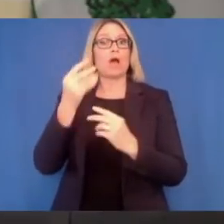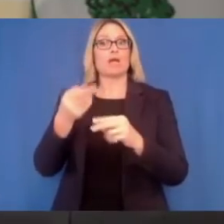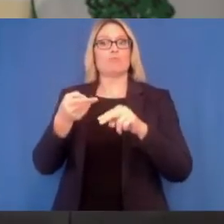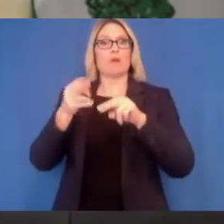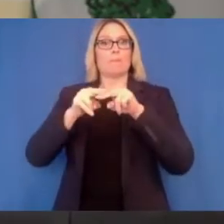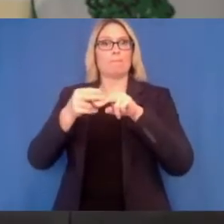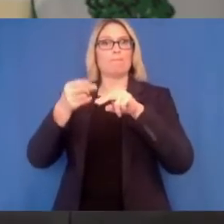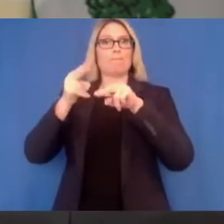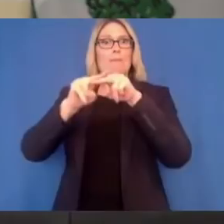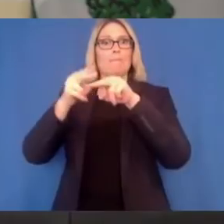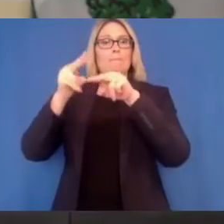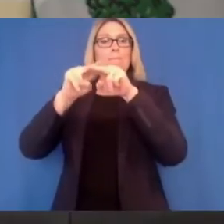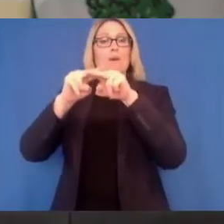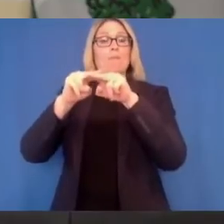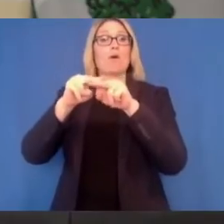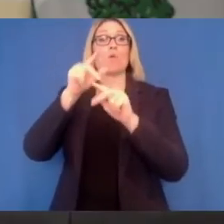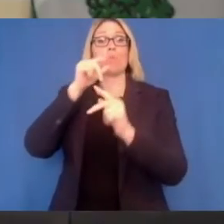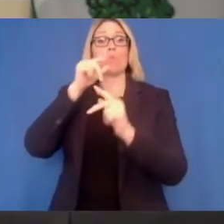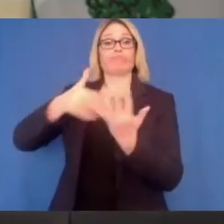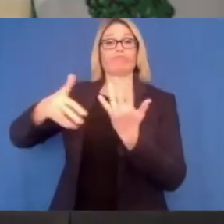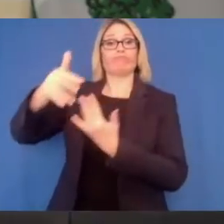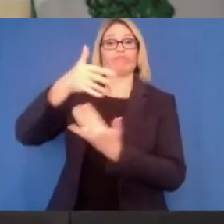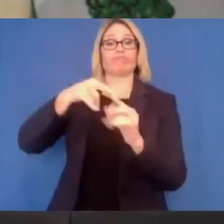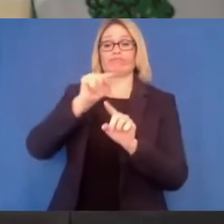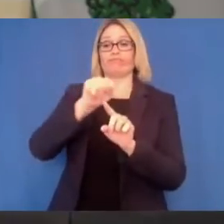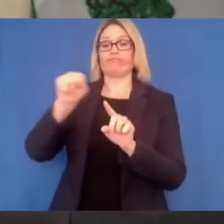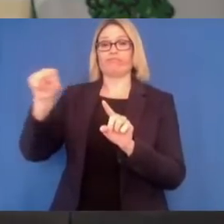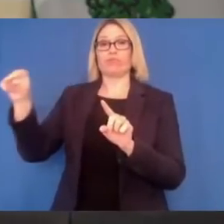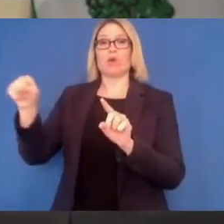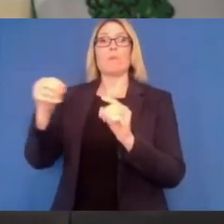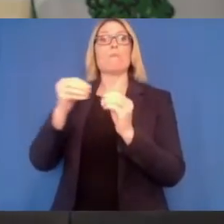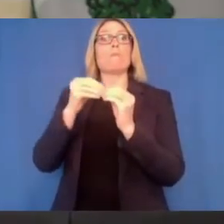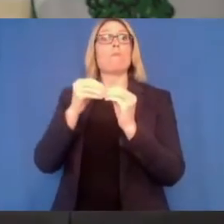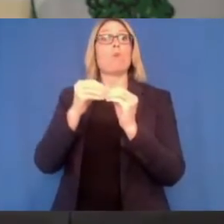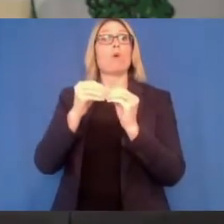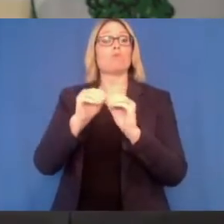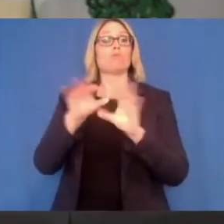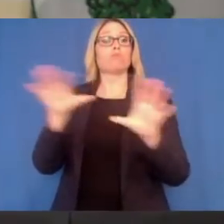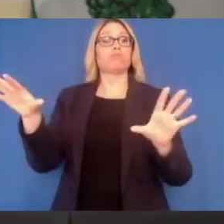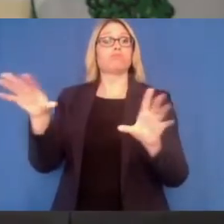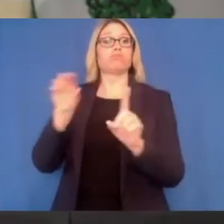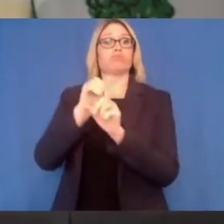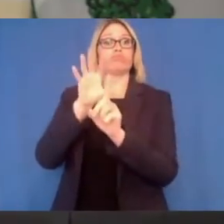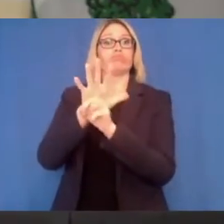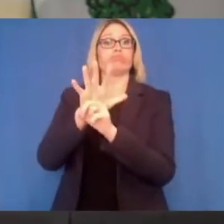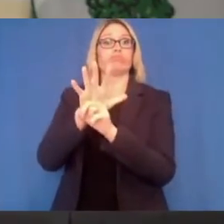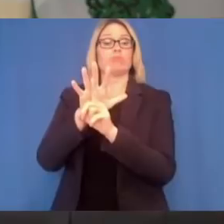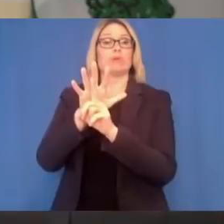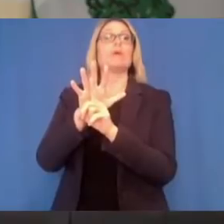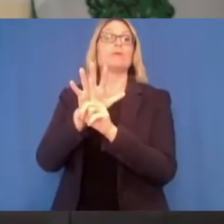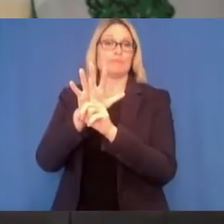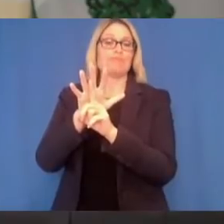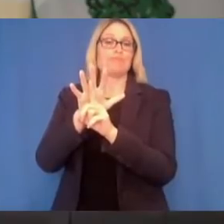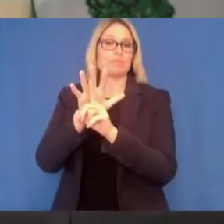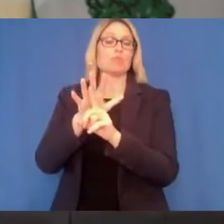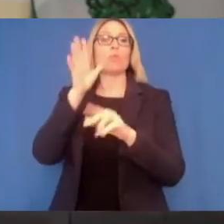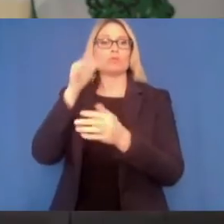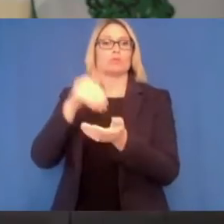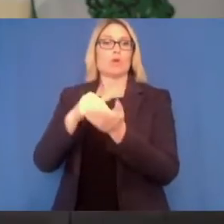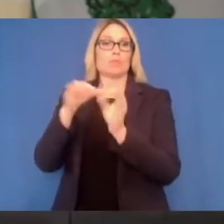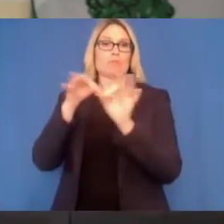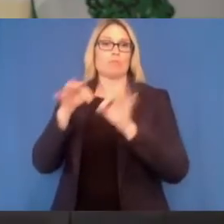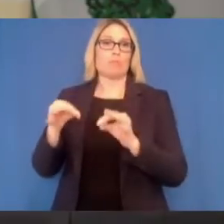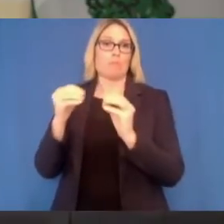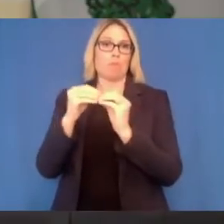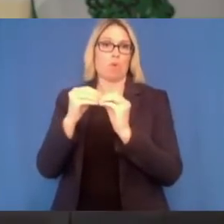close contacts, and the growing number of public exposures, which Dr. Morrison will expand upon in a moment. We both believe we need